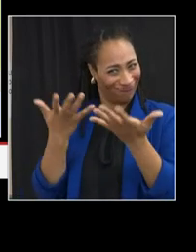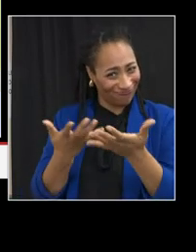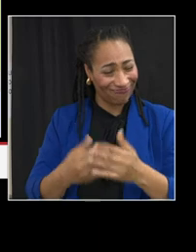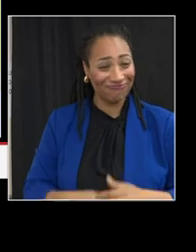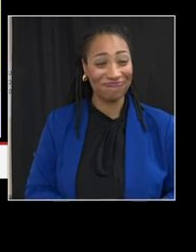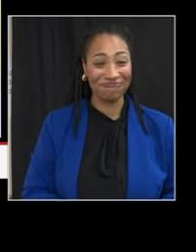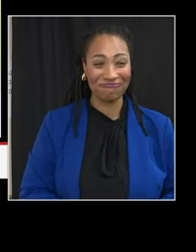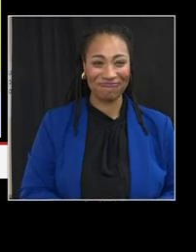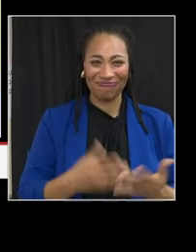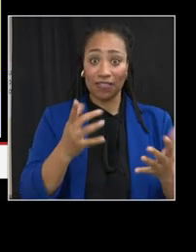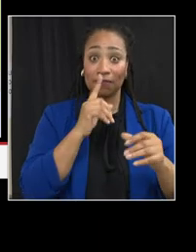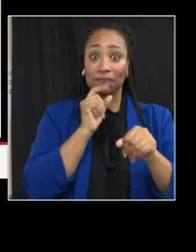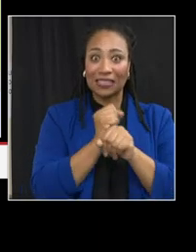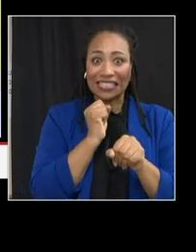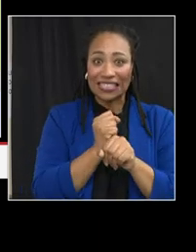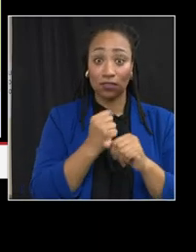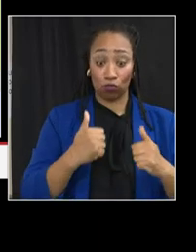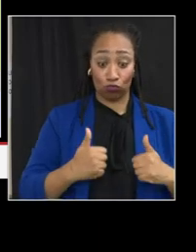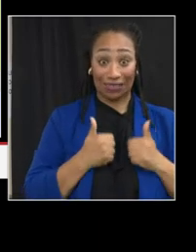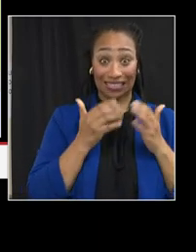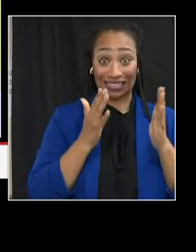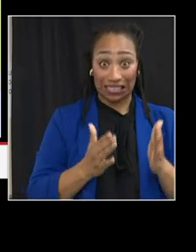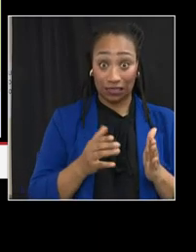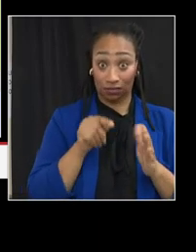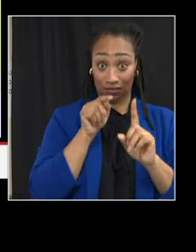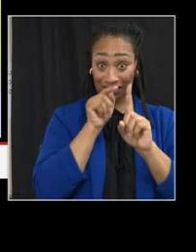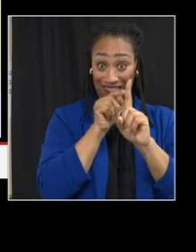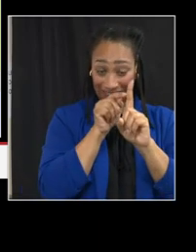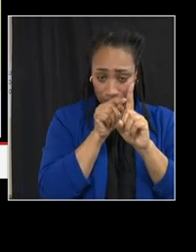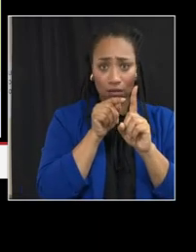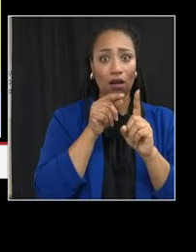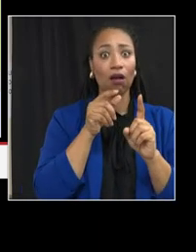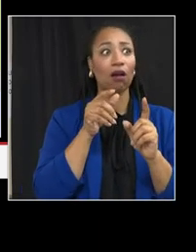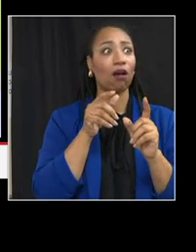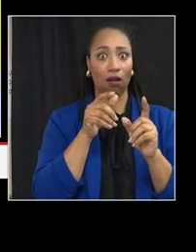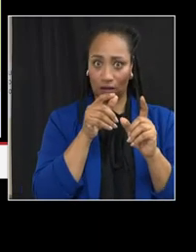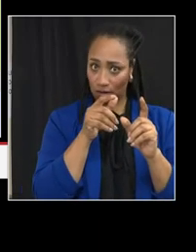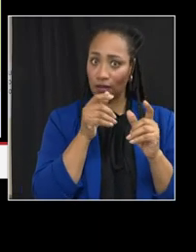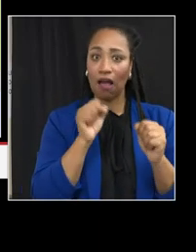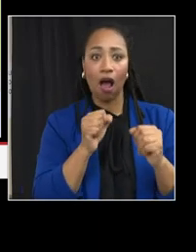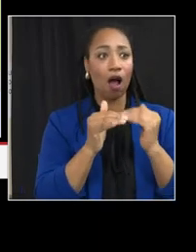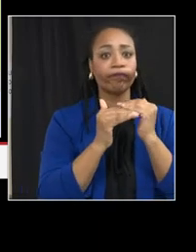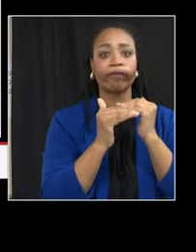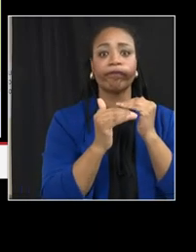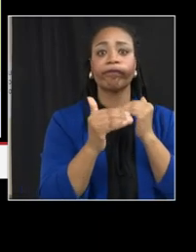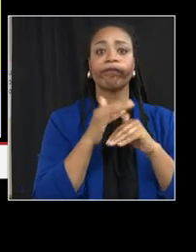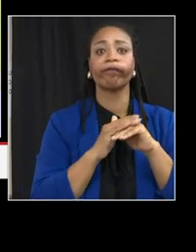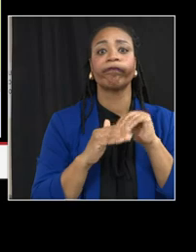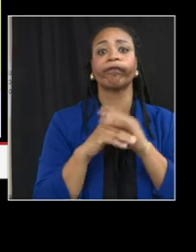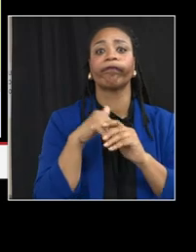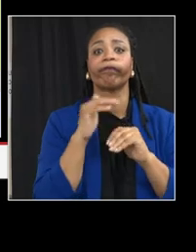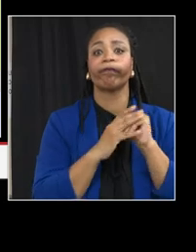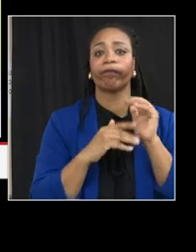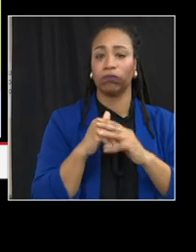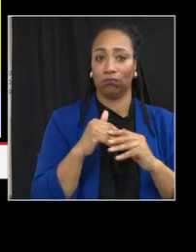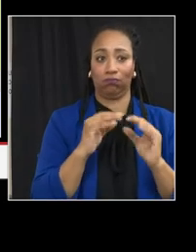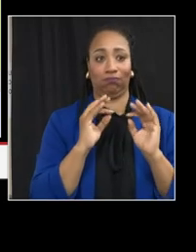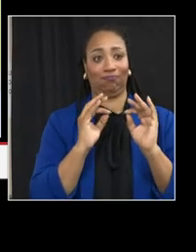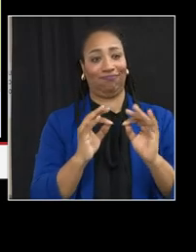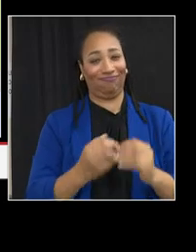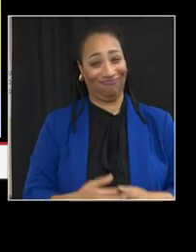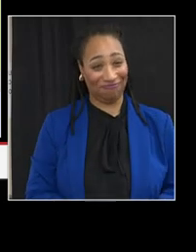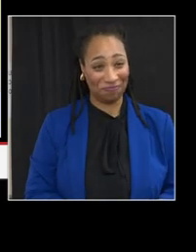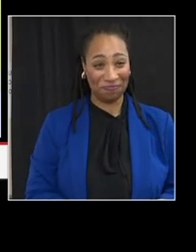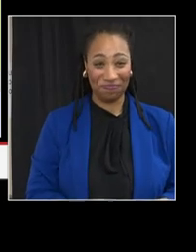be places where people can live. So that's our story, okay? Those are the facts about Washington, D.C. that I want to